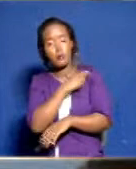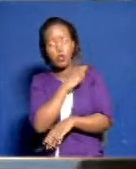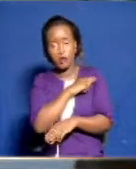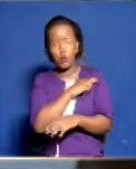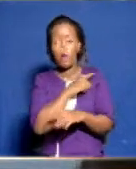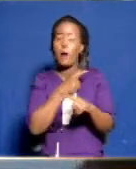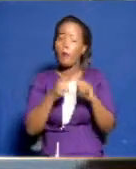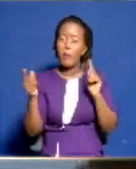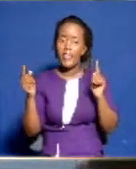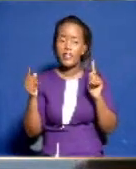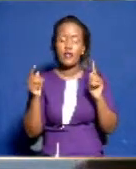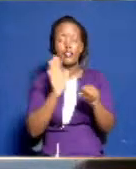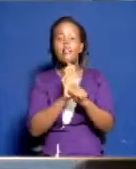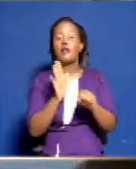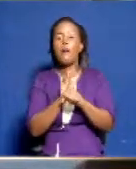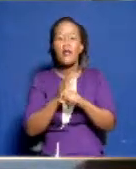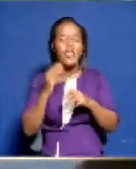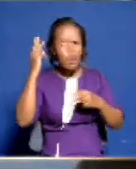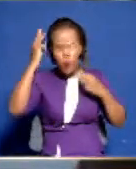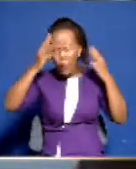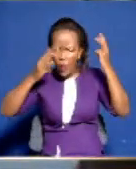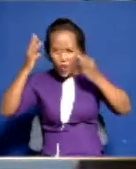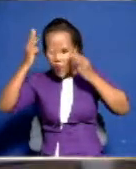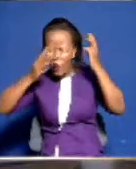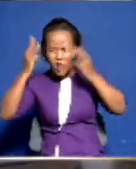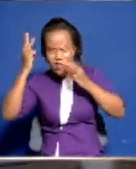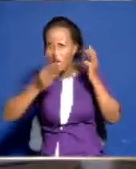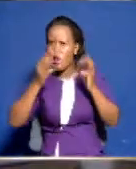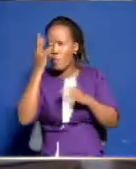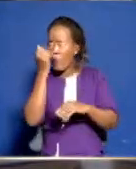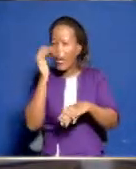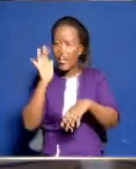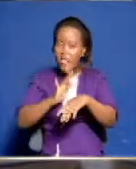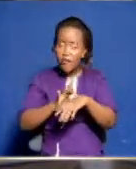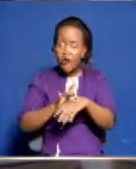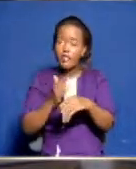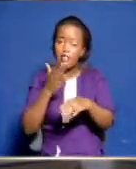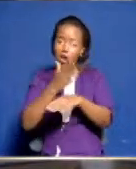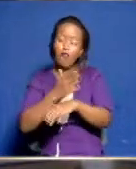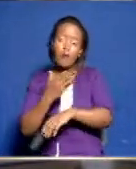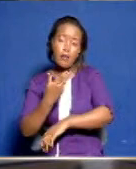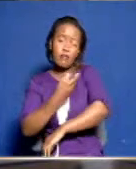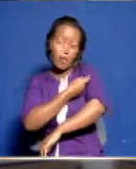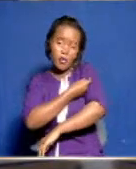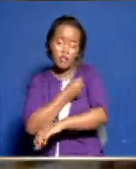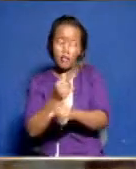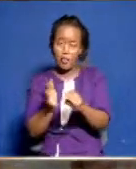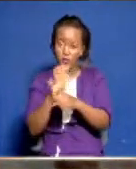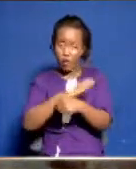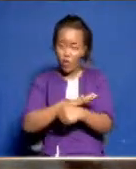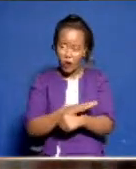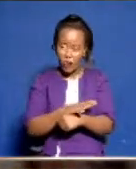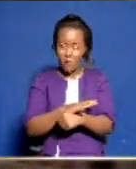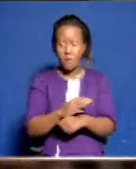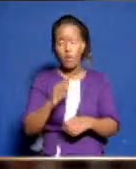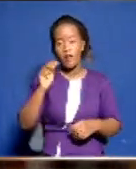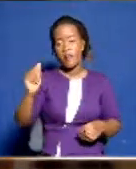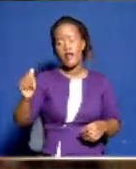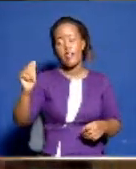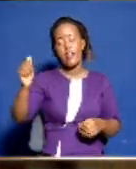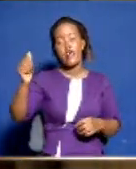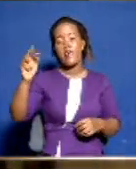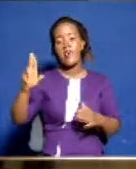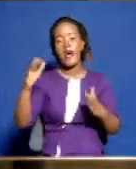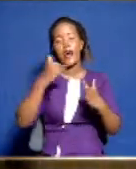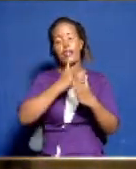individuals worried about developing side effects after being vaccinated against the coronavirus, AAR Insurance